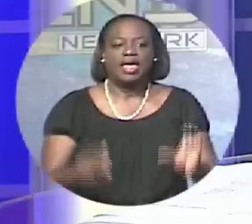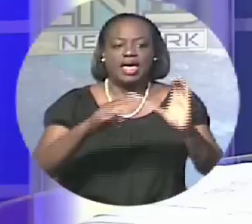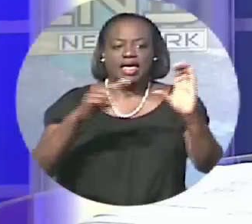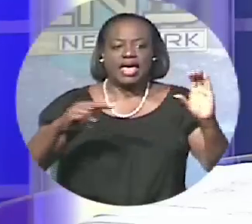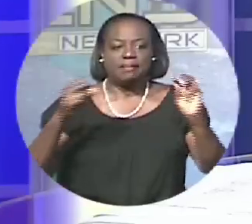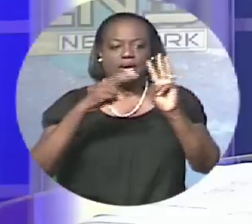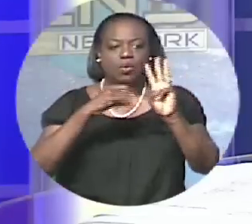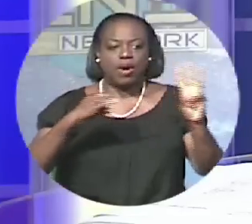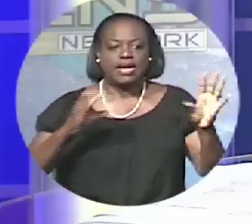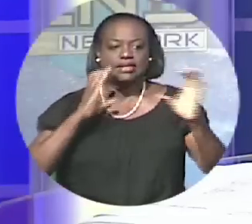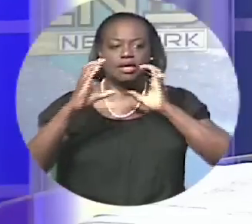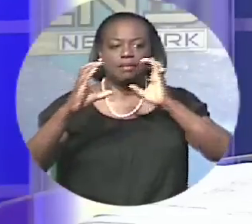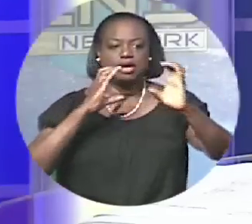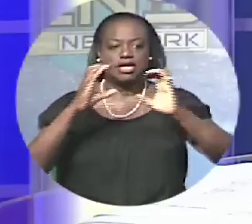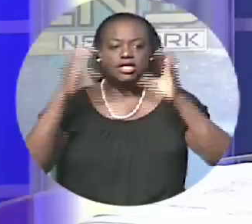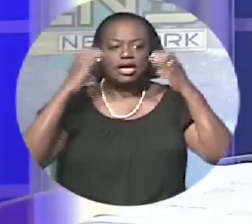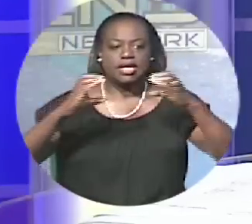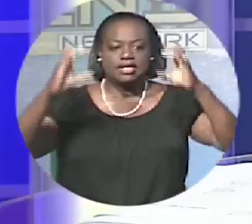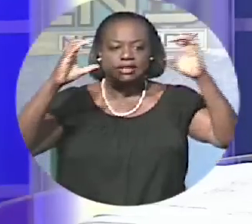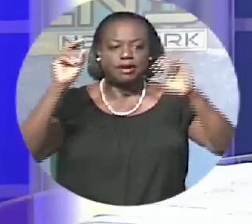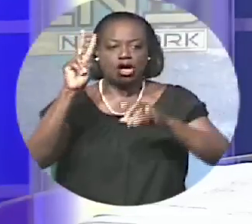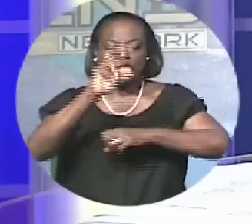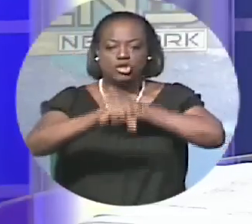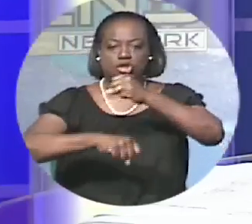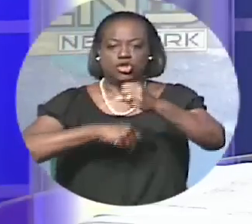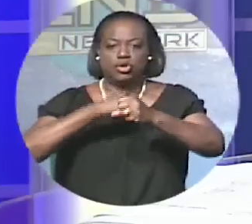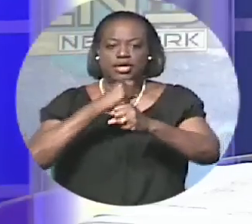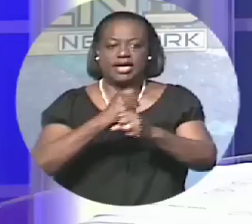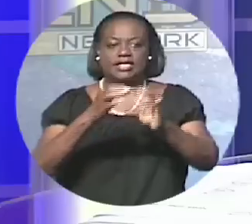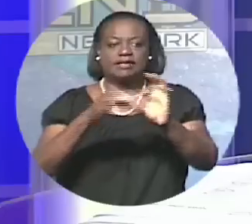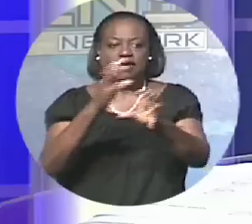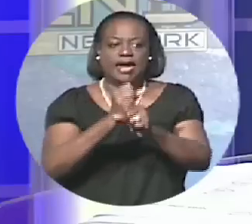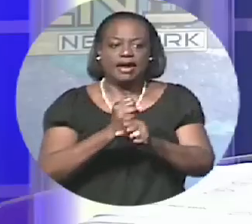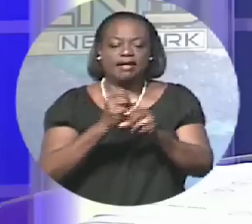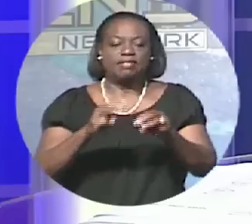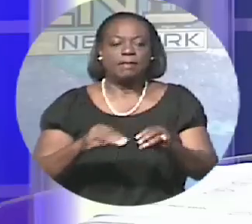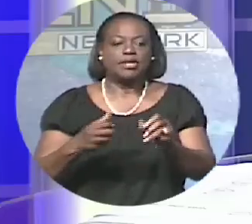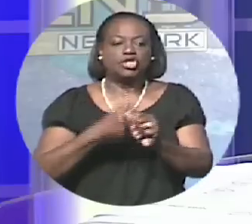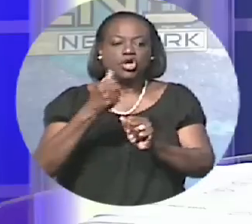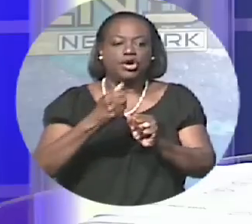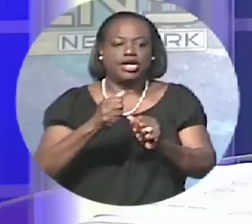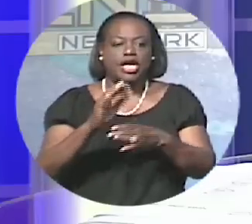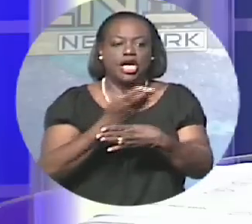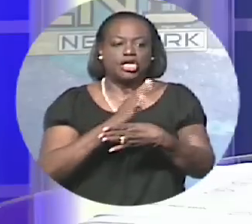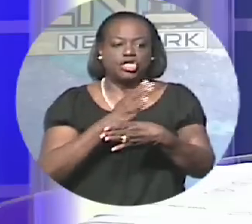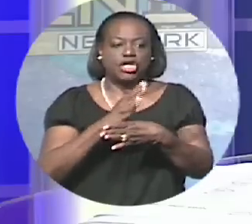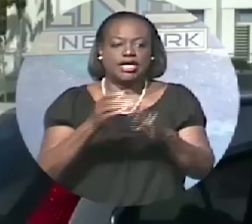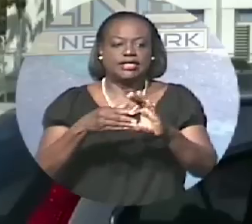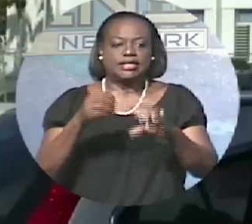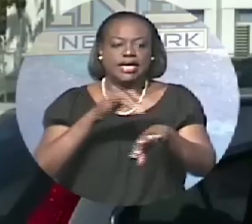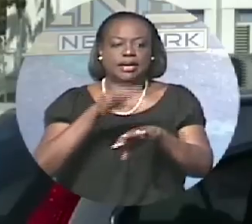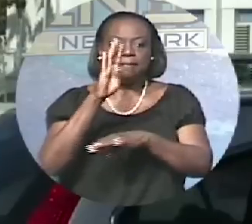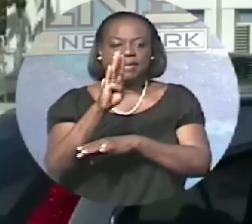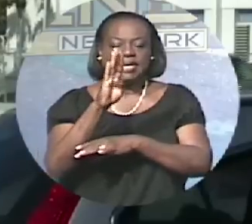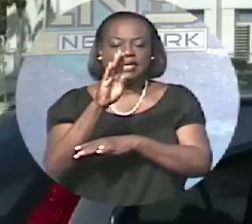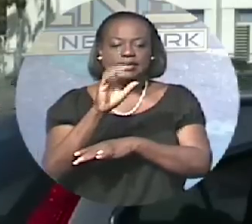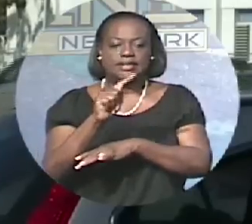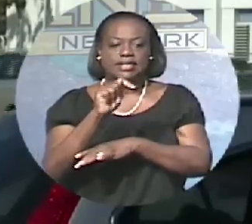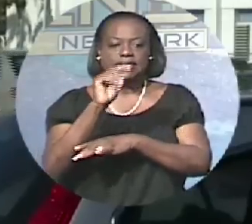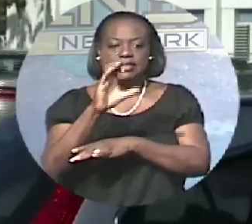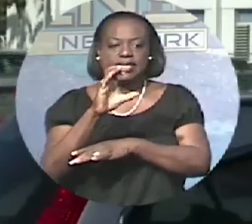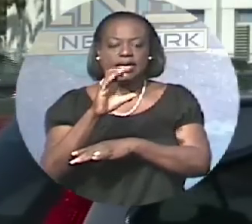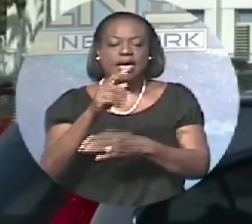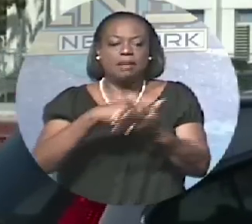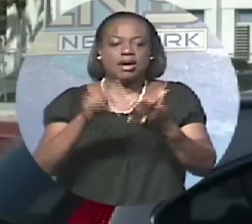Cable and Wireless Communications, celebrating 2 years of acquiring the majority share of the Bahamas telecommunications company and marking the